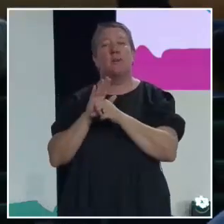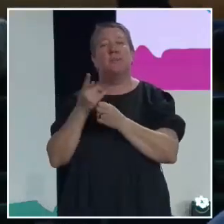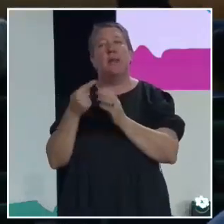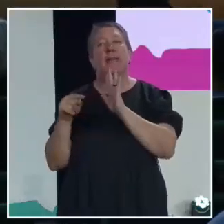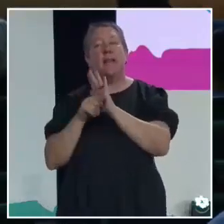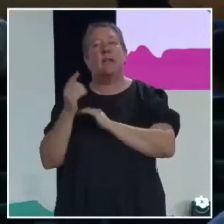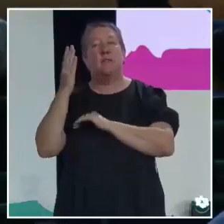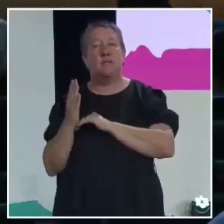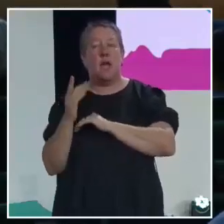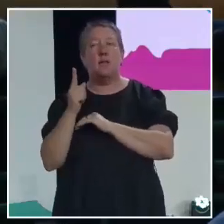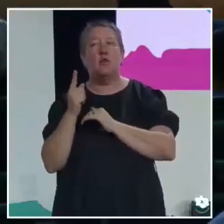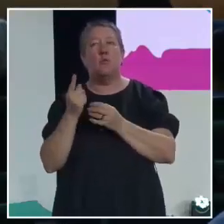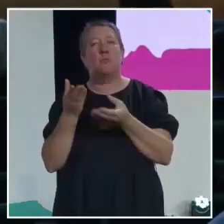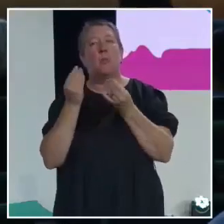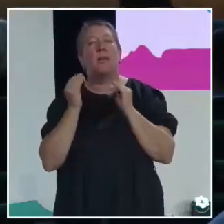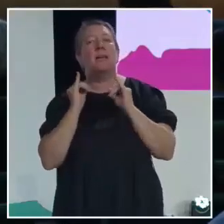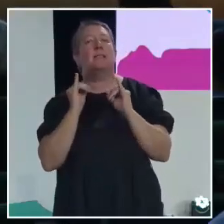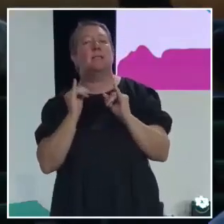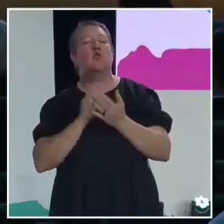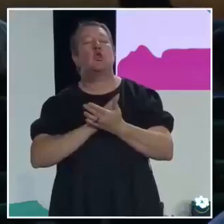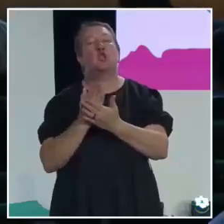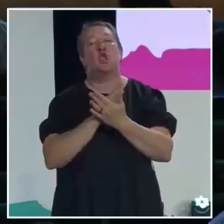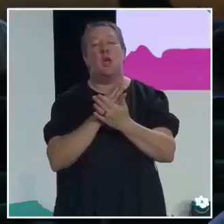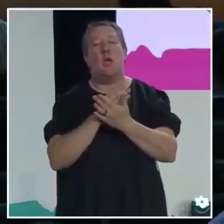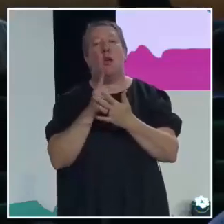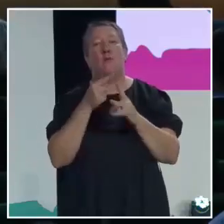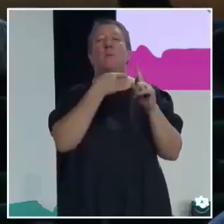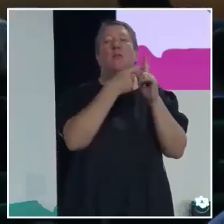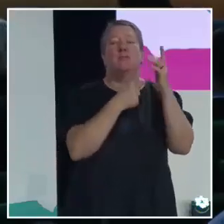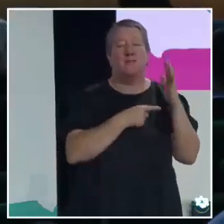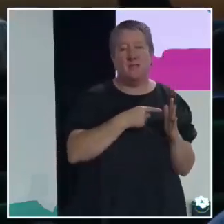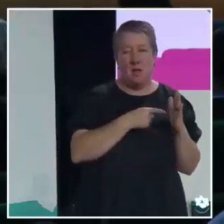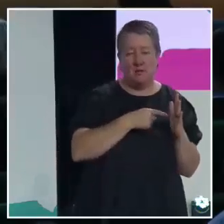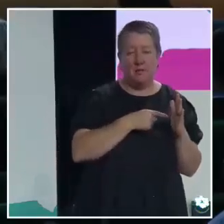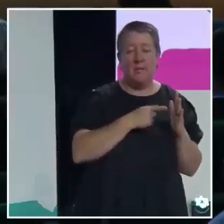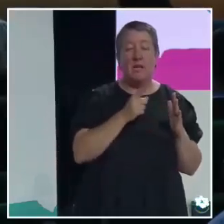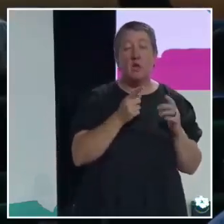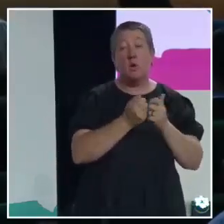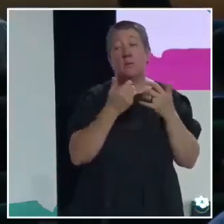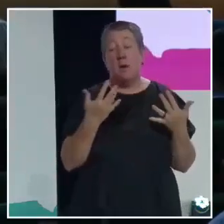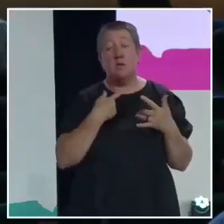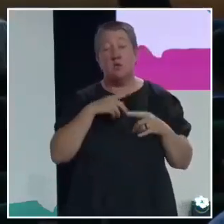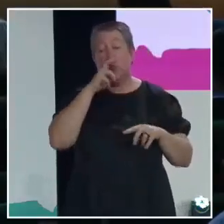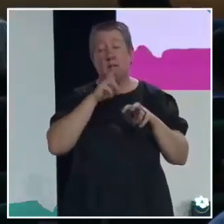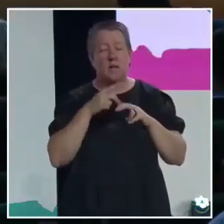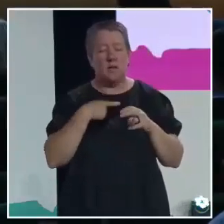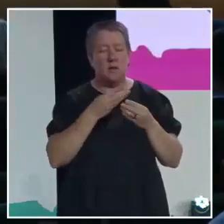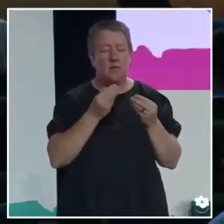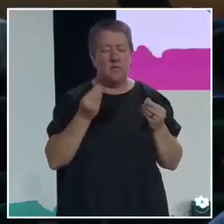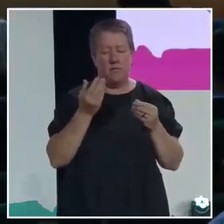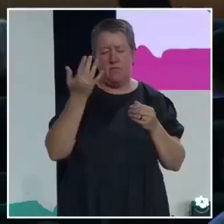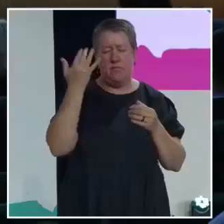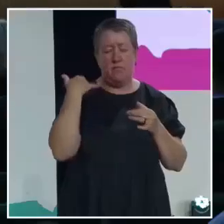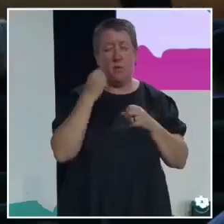share of the upside and kind of replenishing the coffers of the banks. And as much as we need, and I wrote a paper for UNDESA about